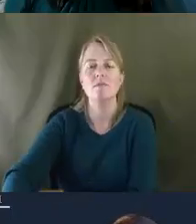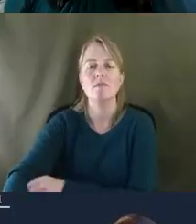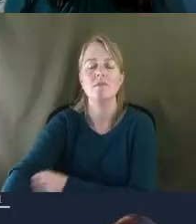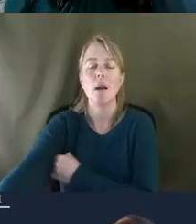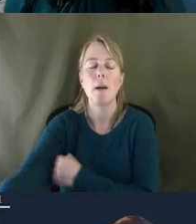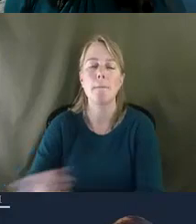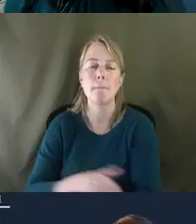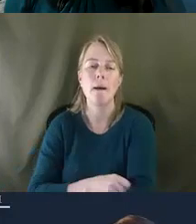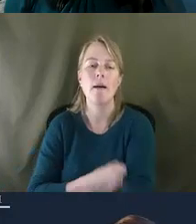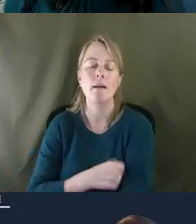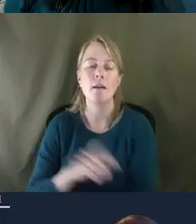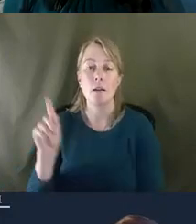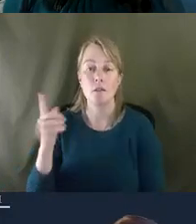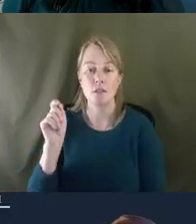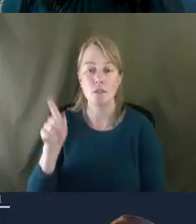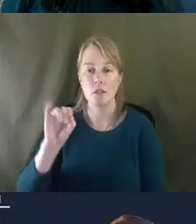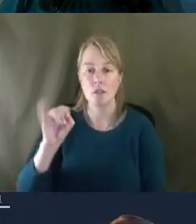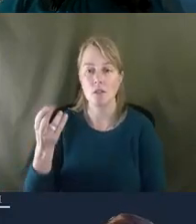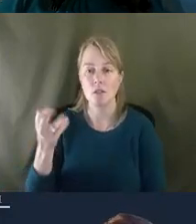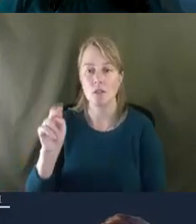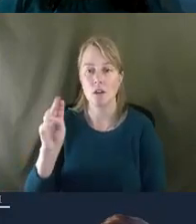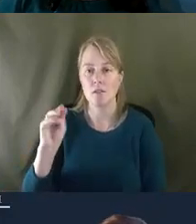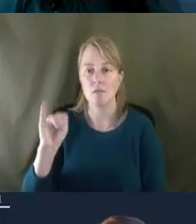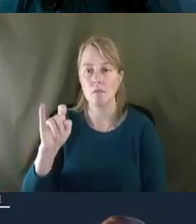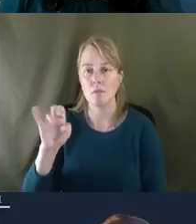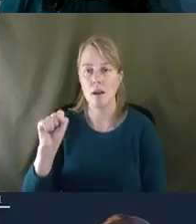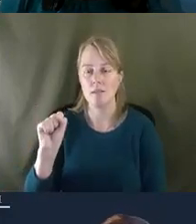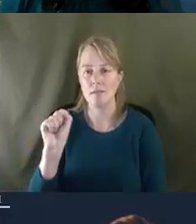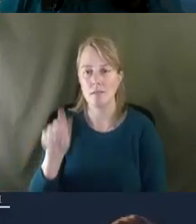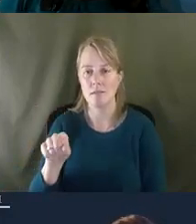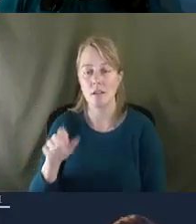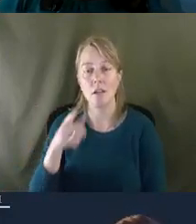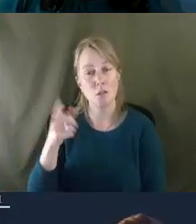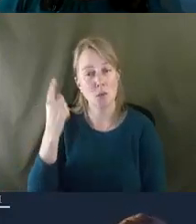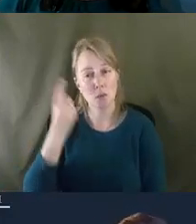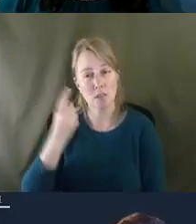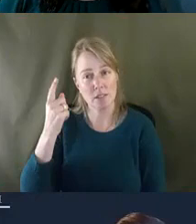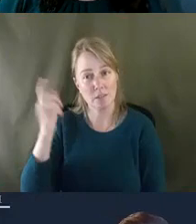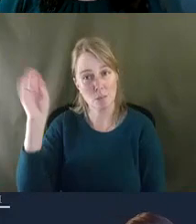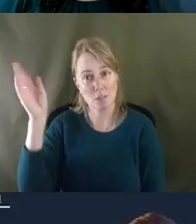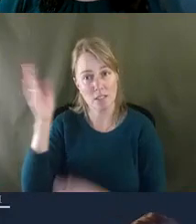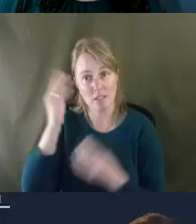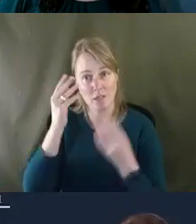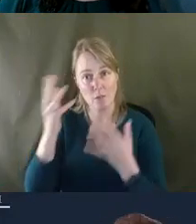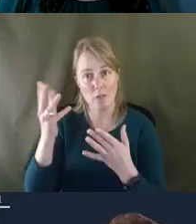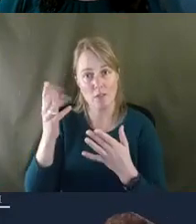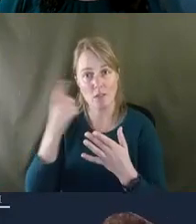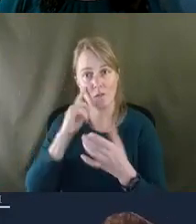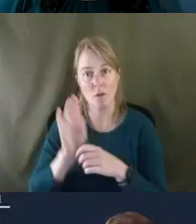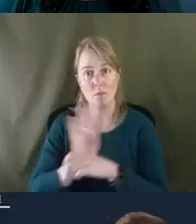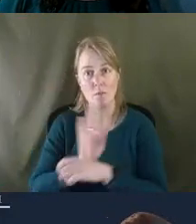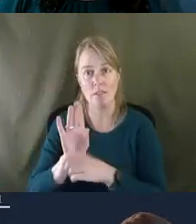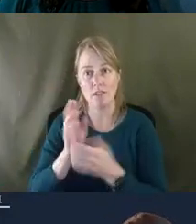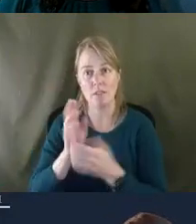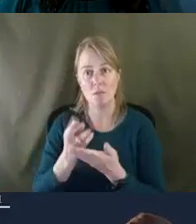The first one, John Miles would like to know, would you consider presenting the information to business resource